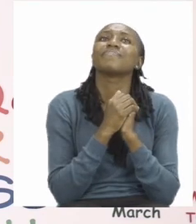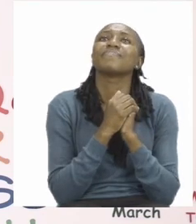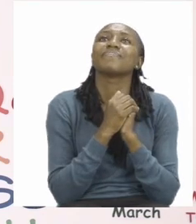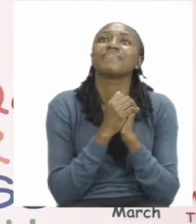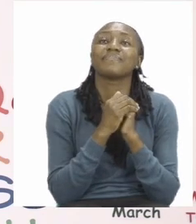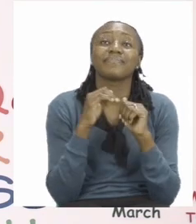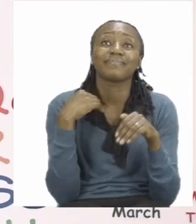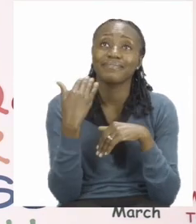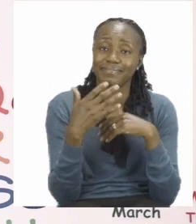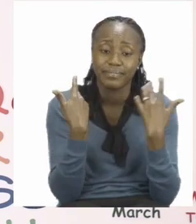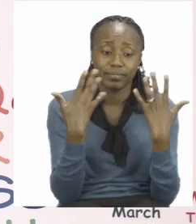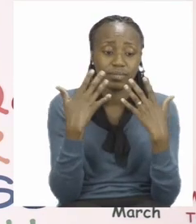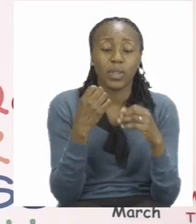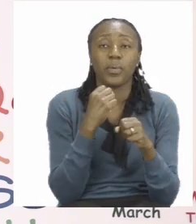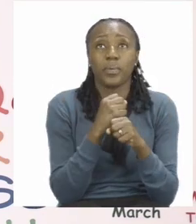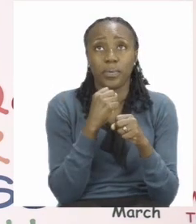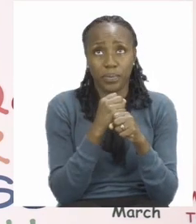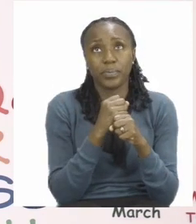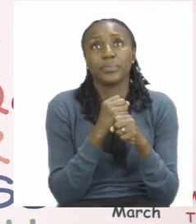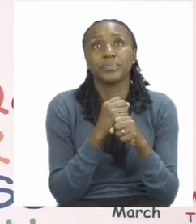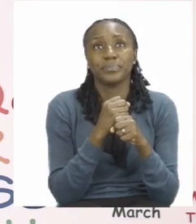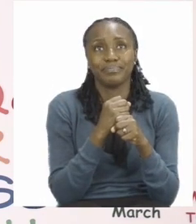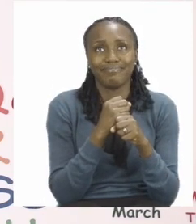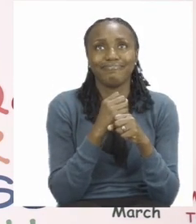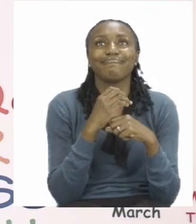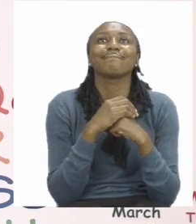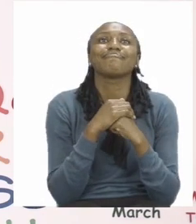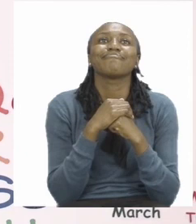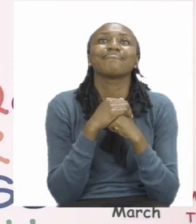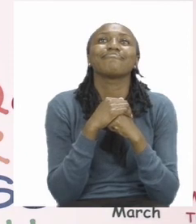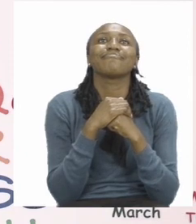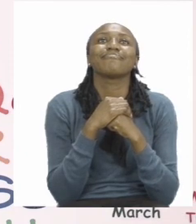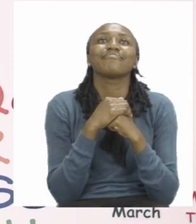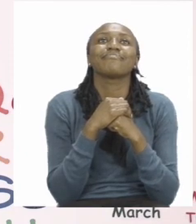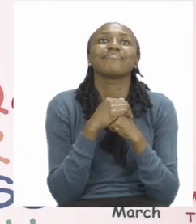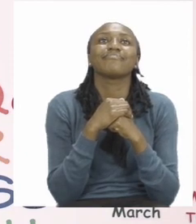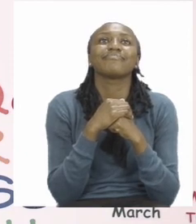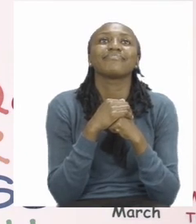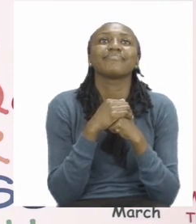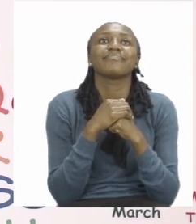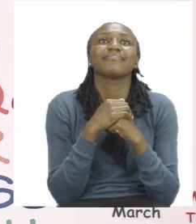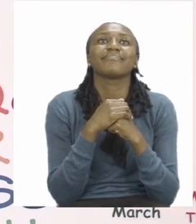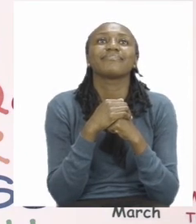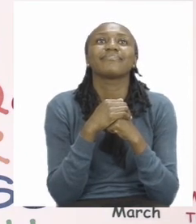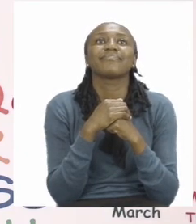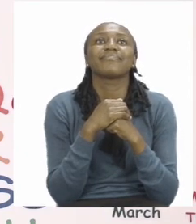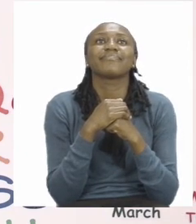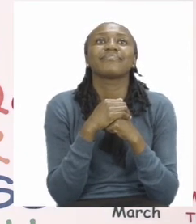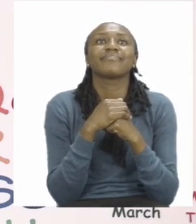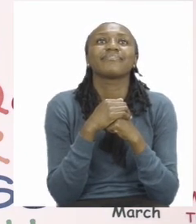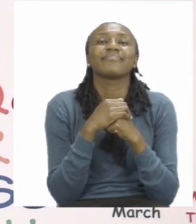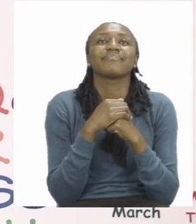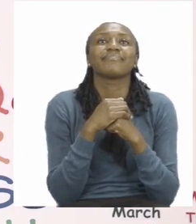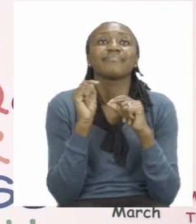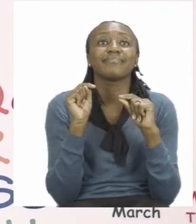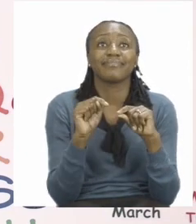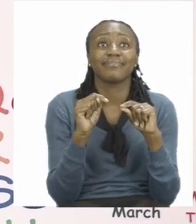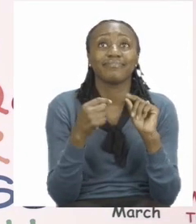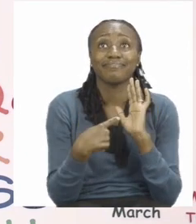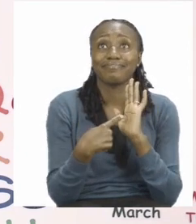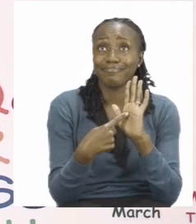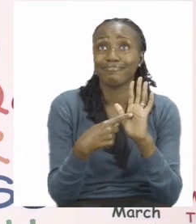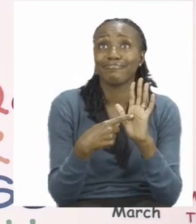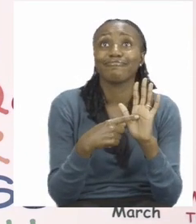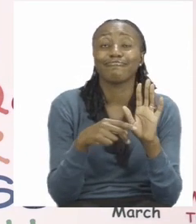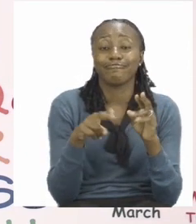after using soap and water to wash your hands. So now that we have done the actions and shown how we use